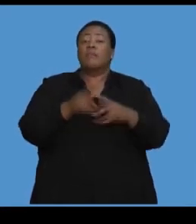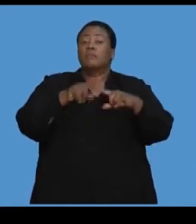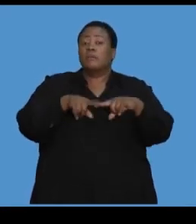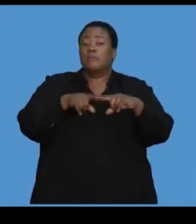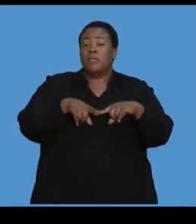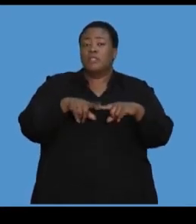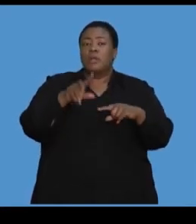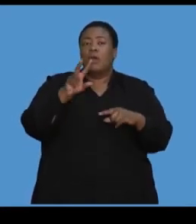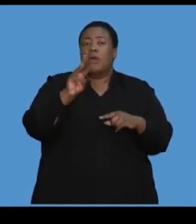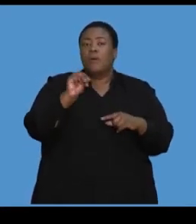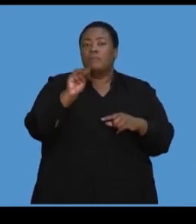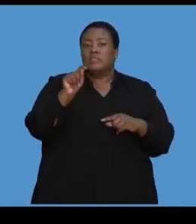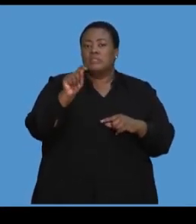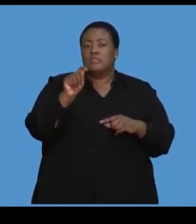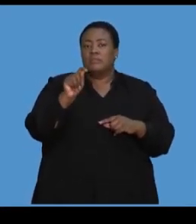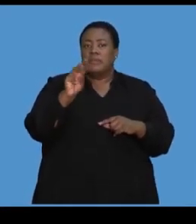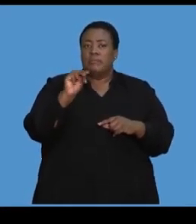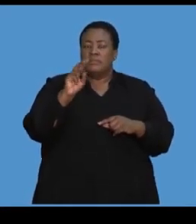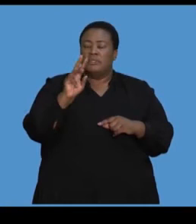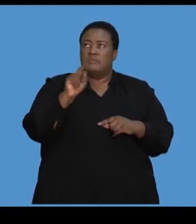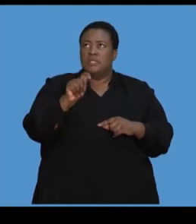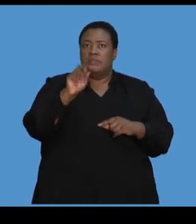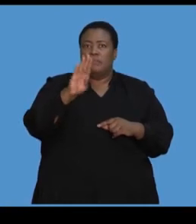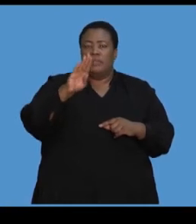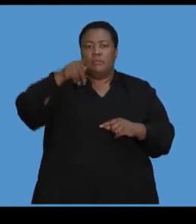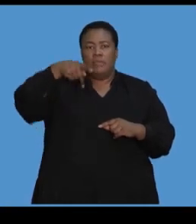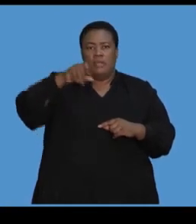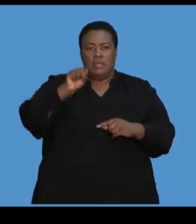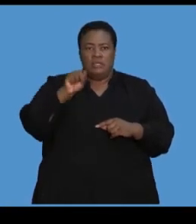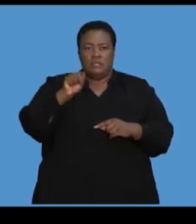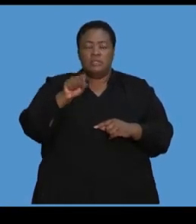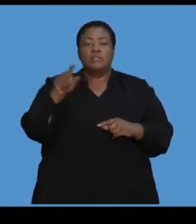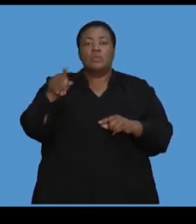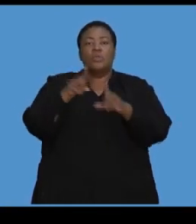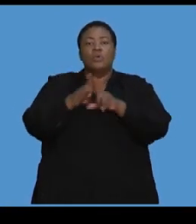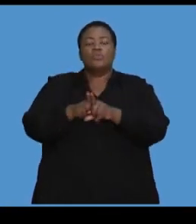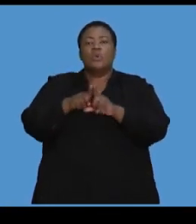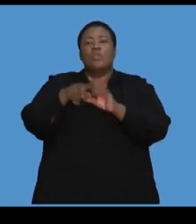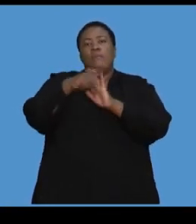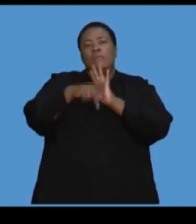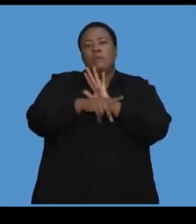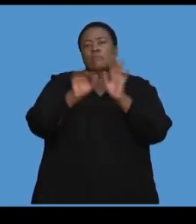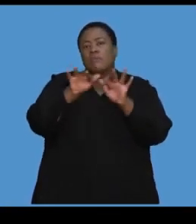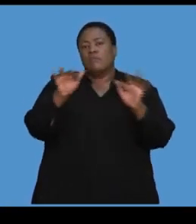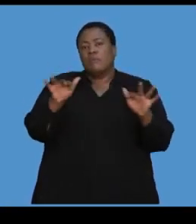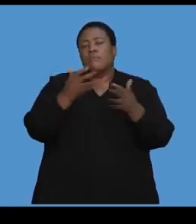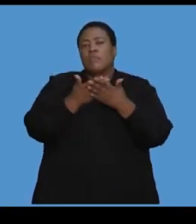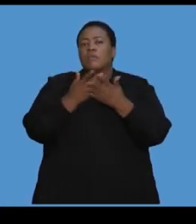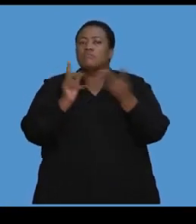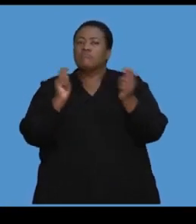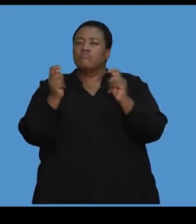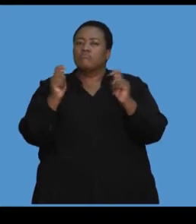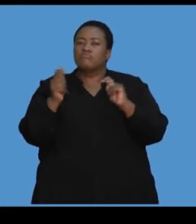is based on the MTEF and shares the developments on public policy that will shape the next and any